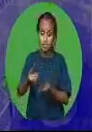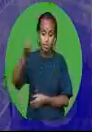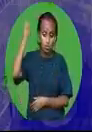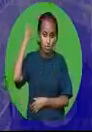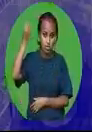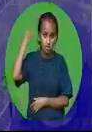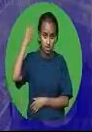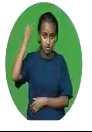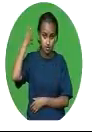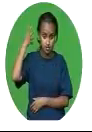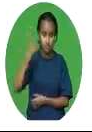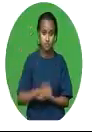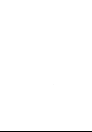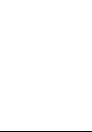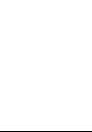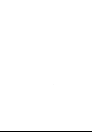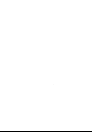on your screen.